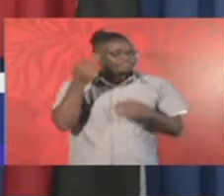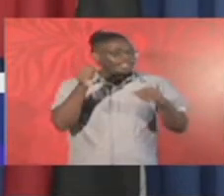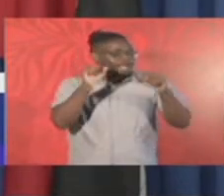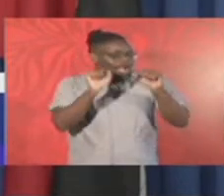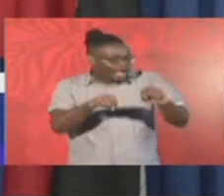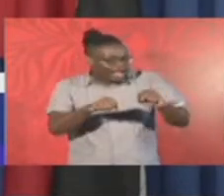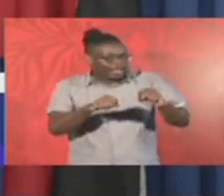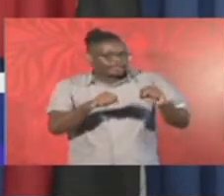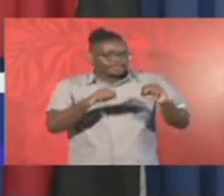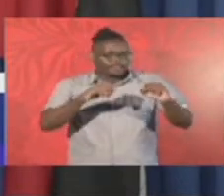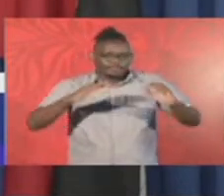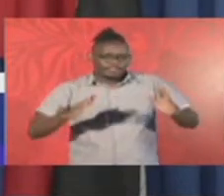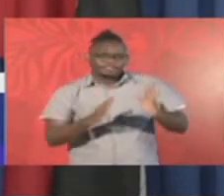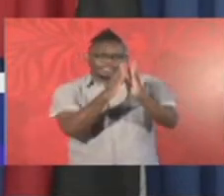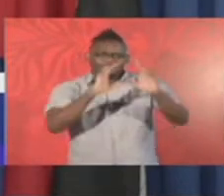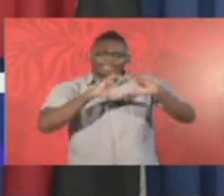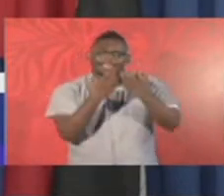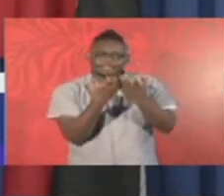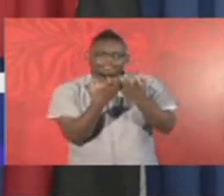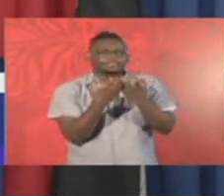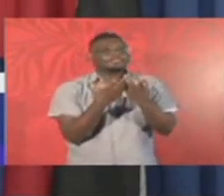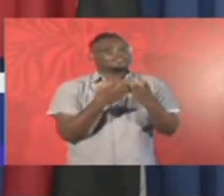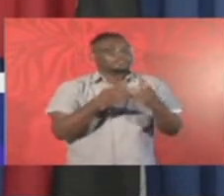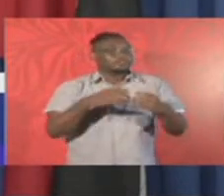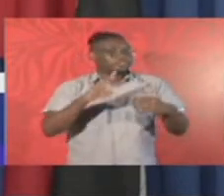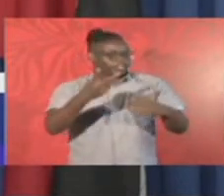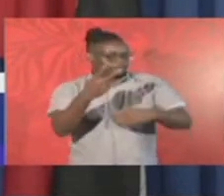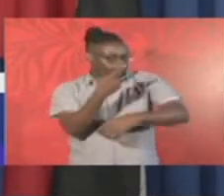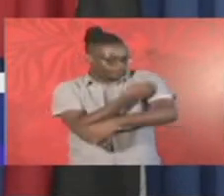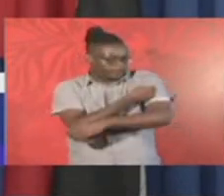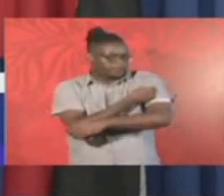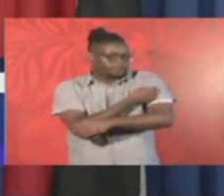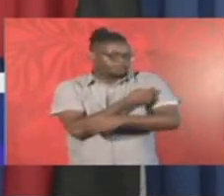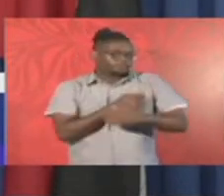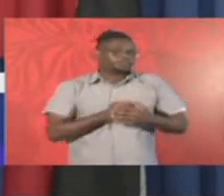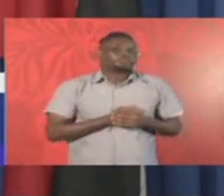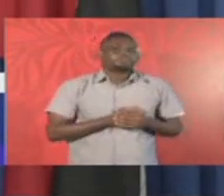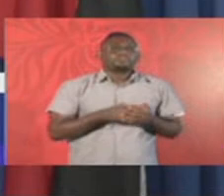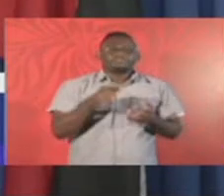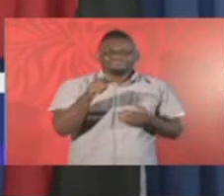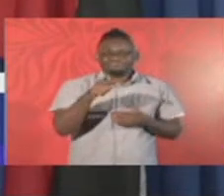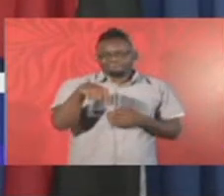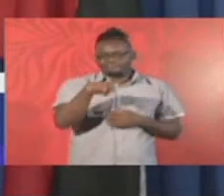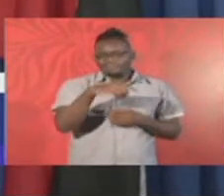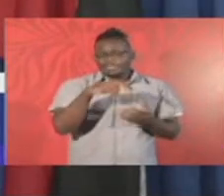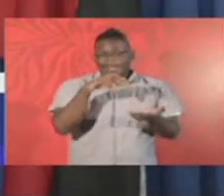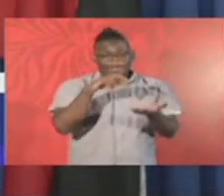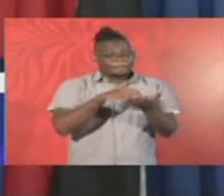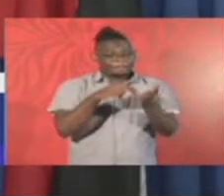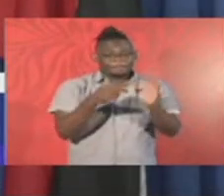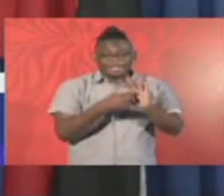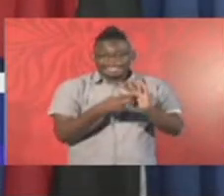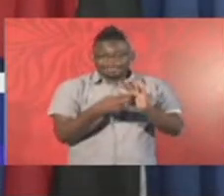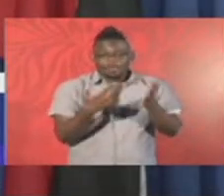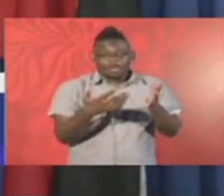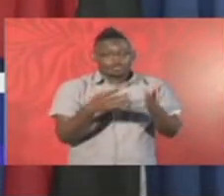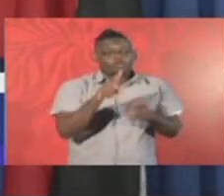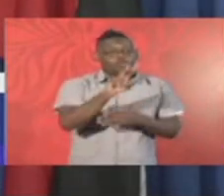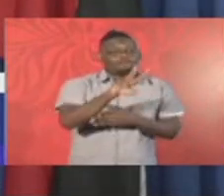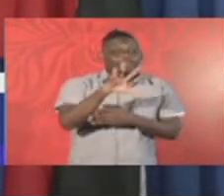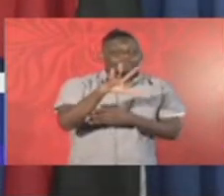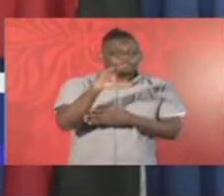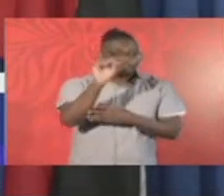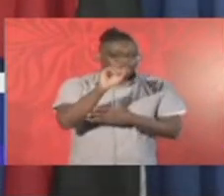should have been vaccinated. It means that this figure of 25% should rise considerably